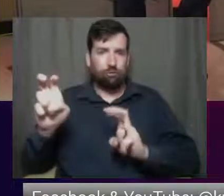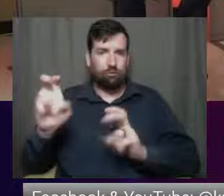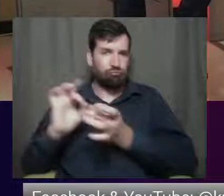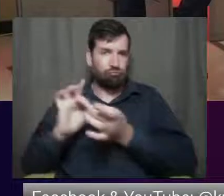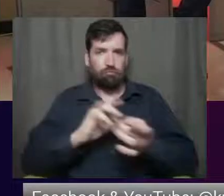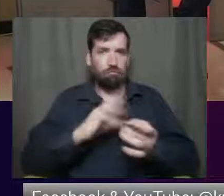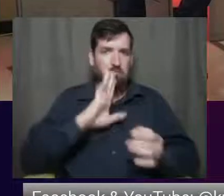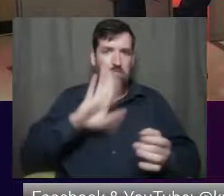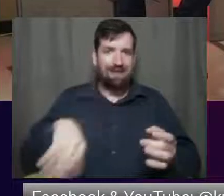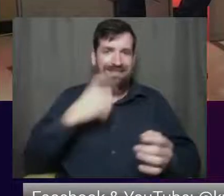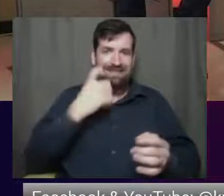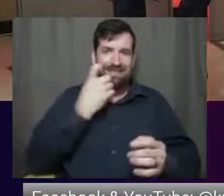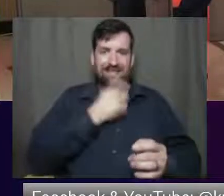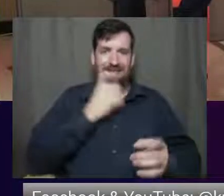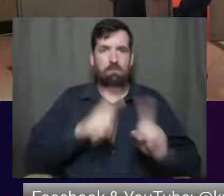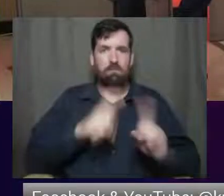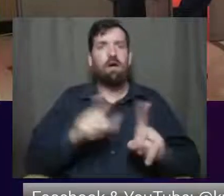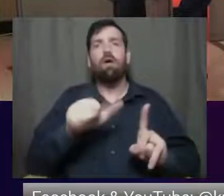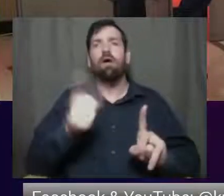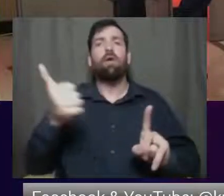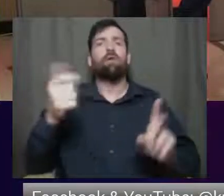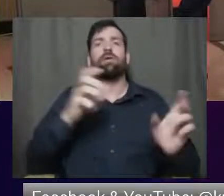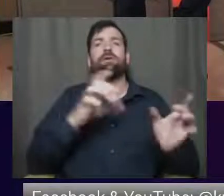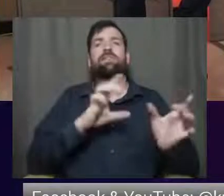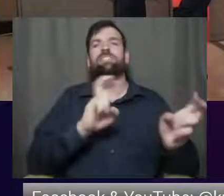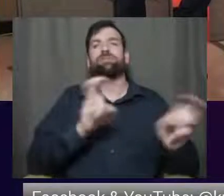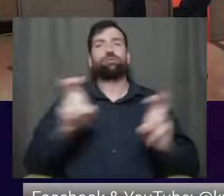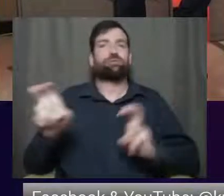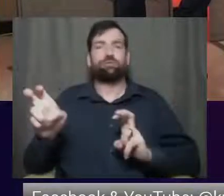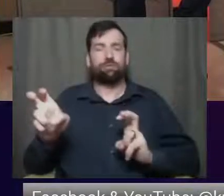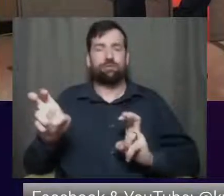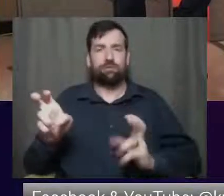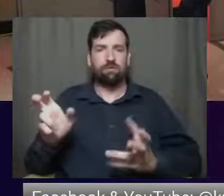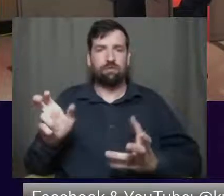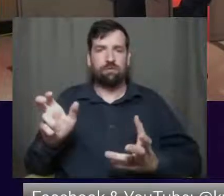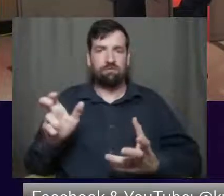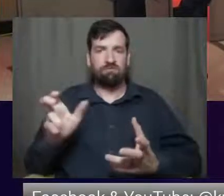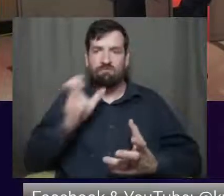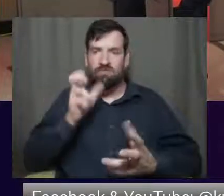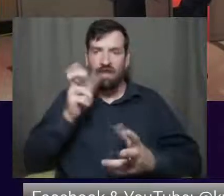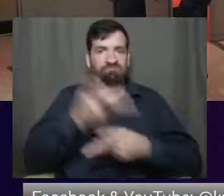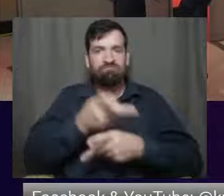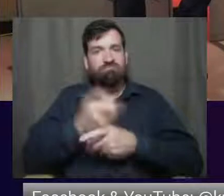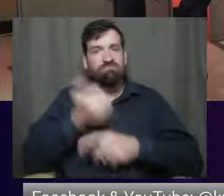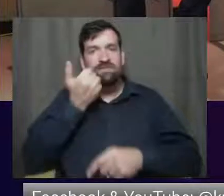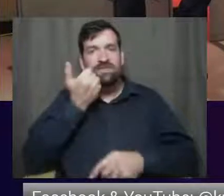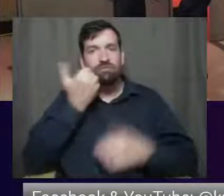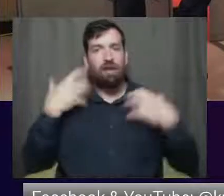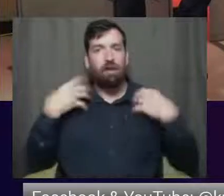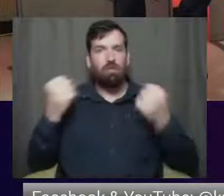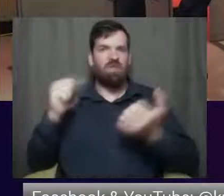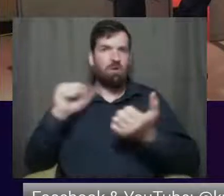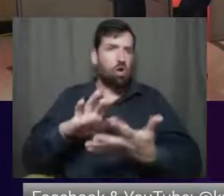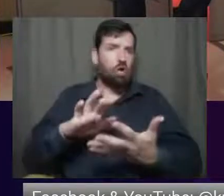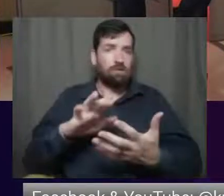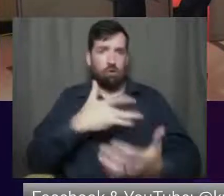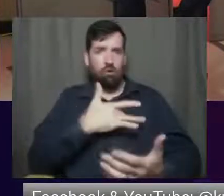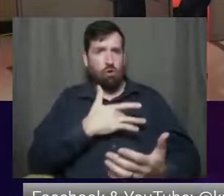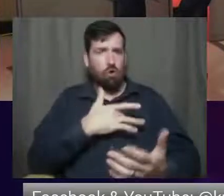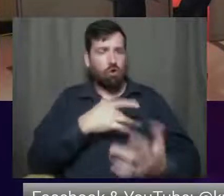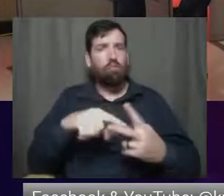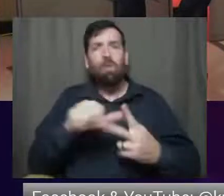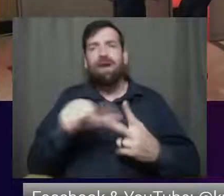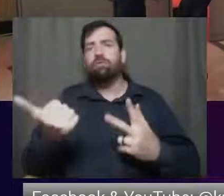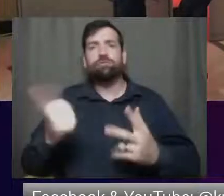other issues can not taking care of your dental health cause other than heart? Do we know